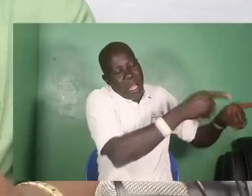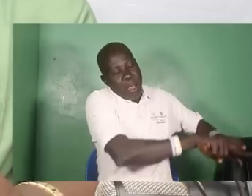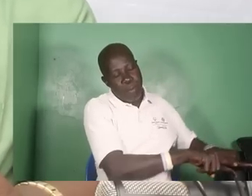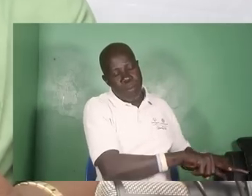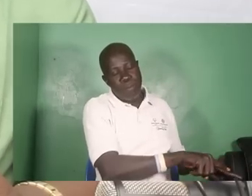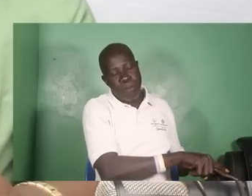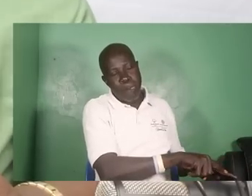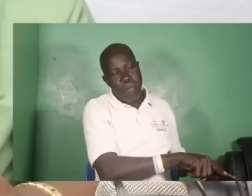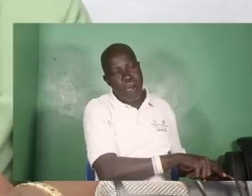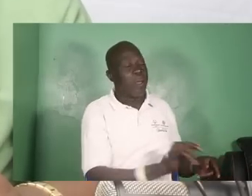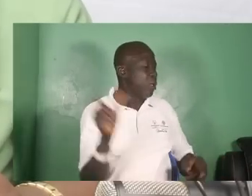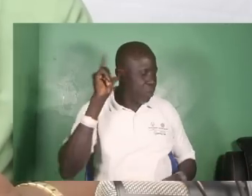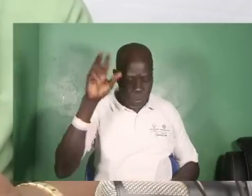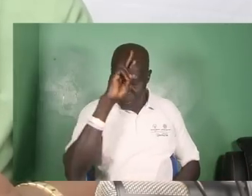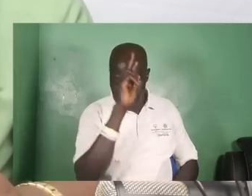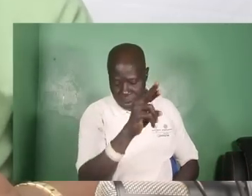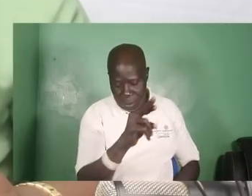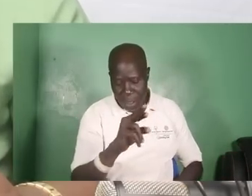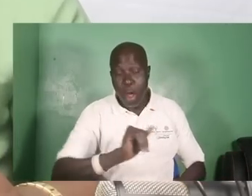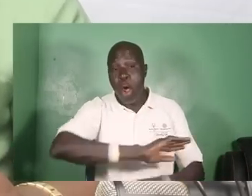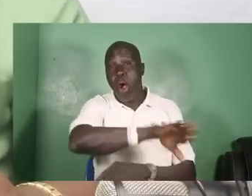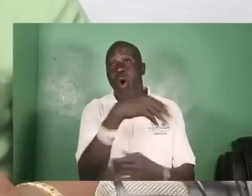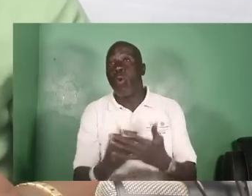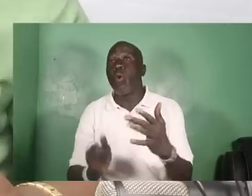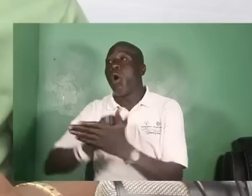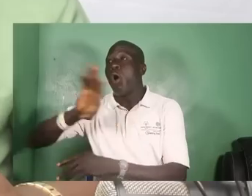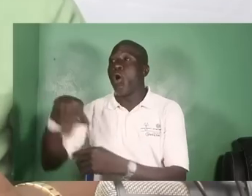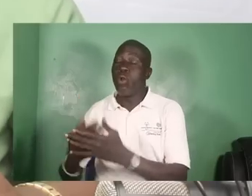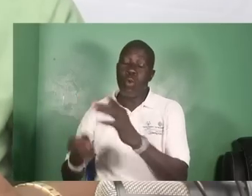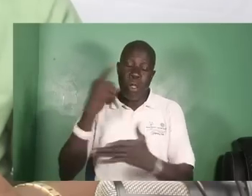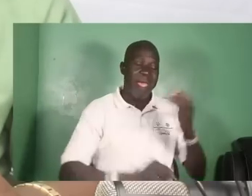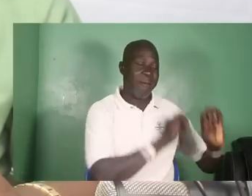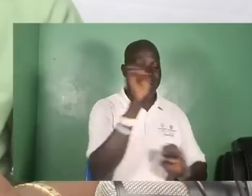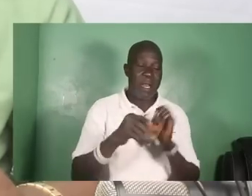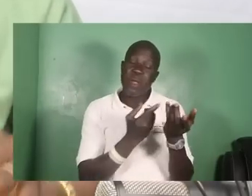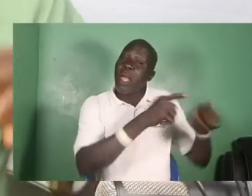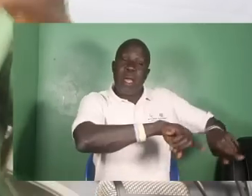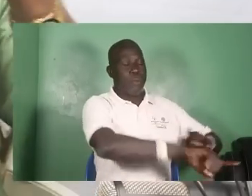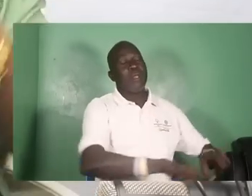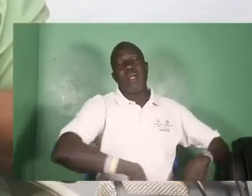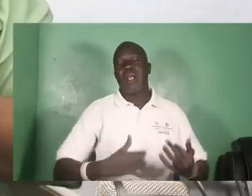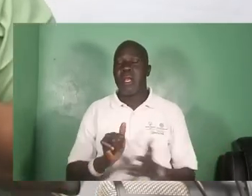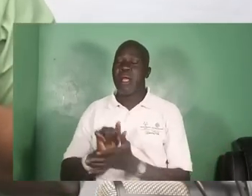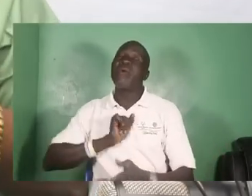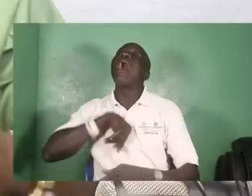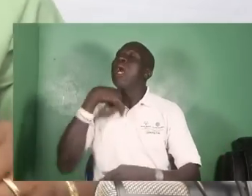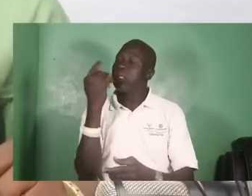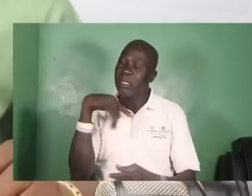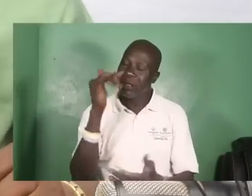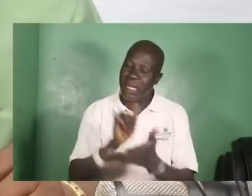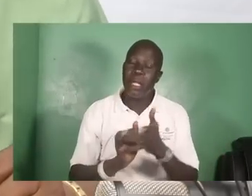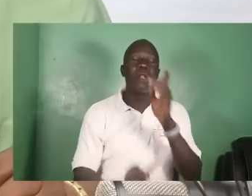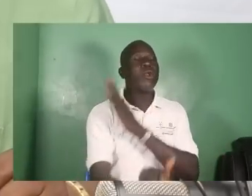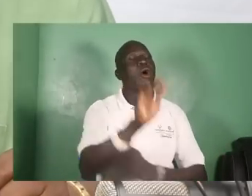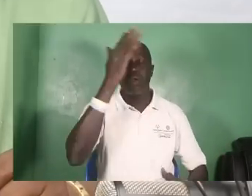that incident took place. Ẹ gbọ́ mi sà. Listen, sir. Gbogbo tó wù kó máa ṣẹlẹ̀ láyé. Whatsoever that may happen in life. Èmi máa ń sọ wípé. I just say.